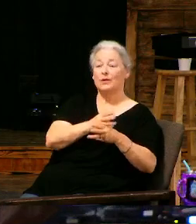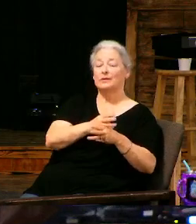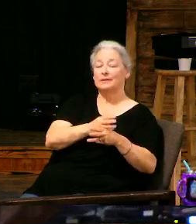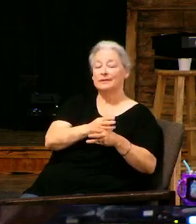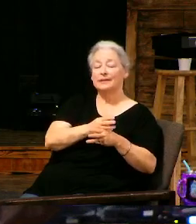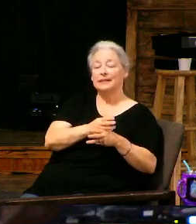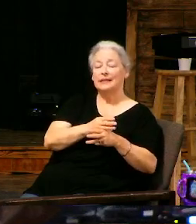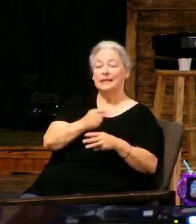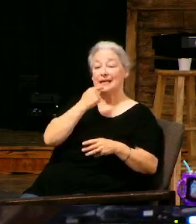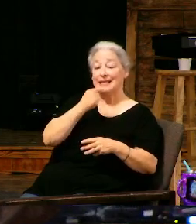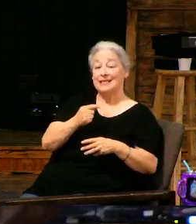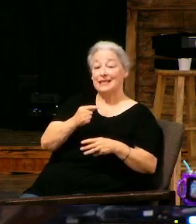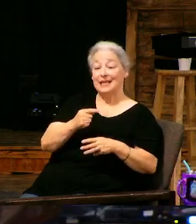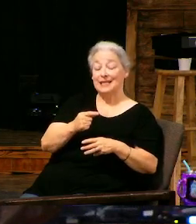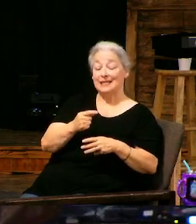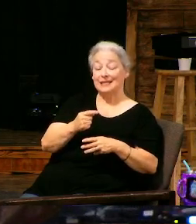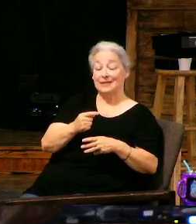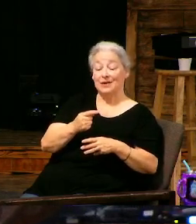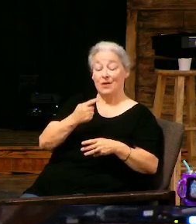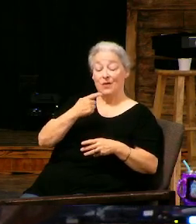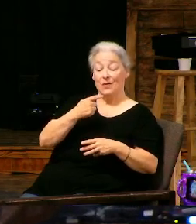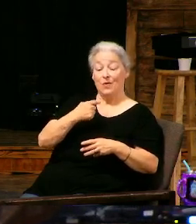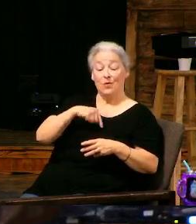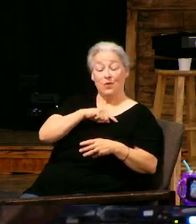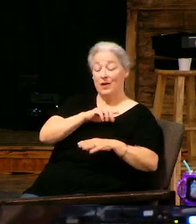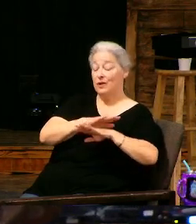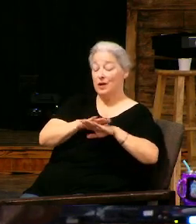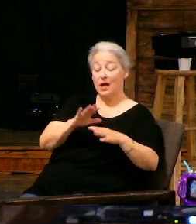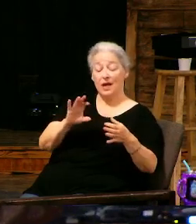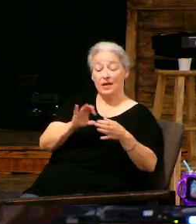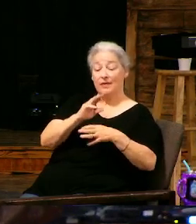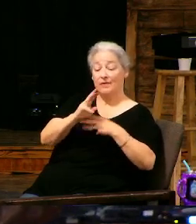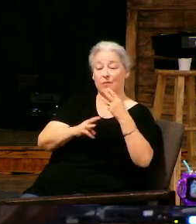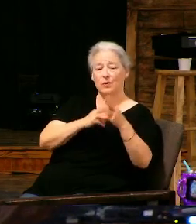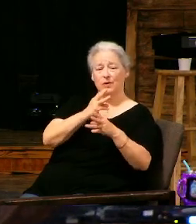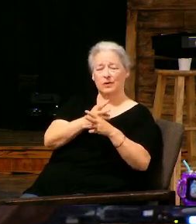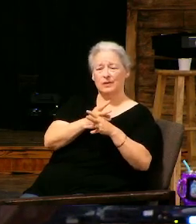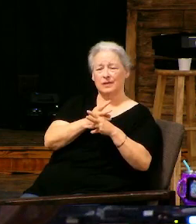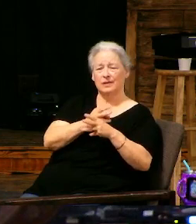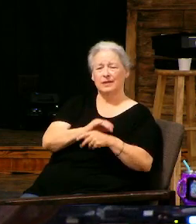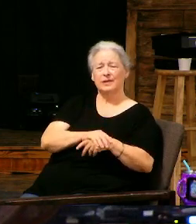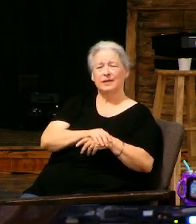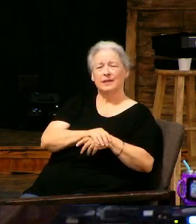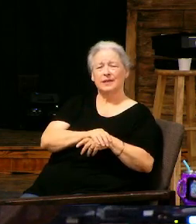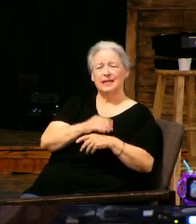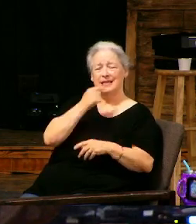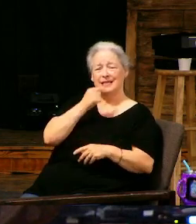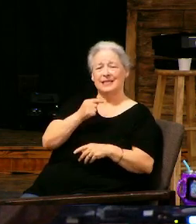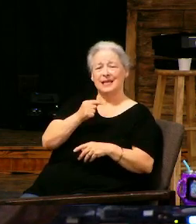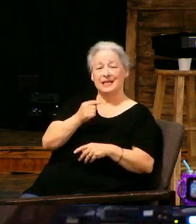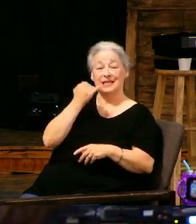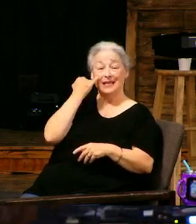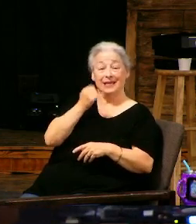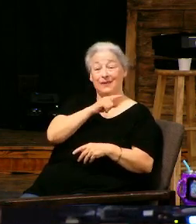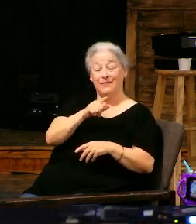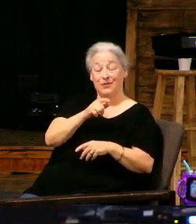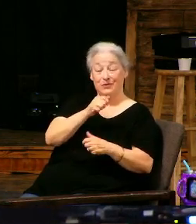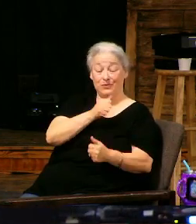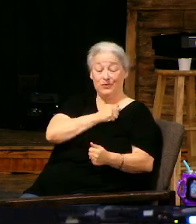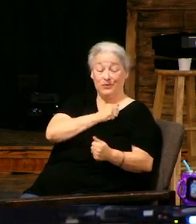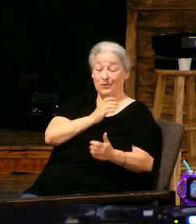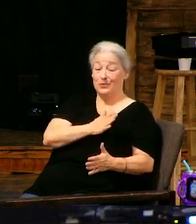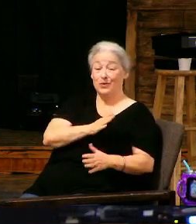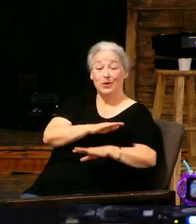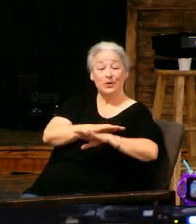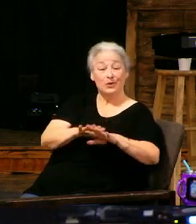world. He says, hey, if you're a good soldier, don't get entangled in civilian affairs. Don't